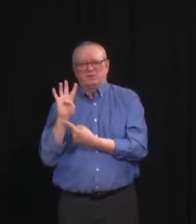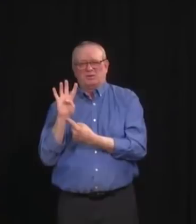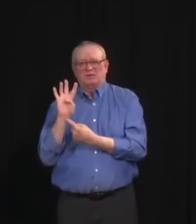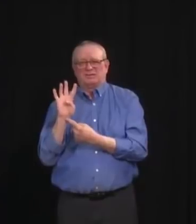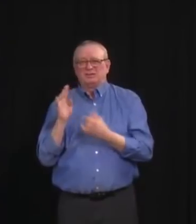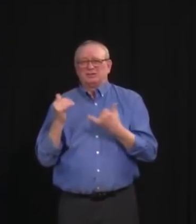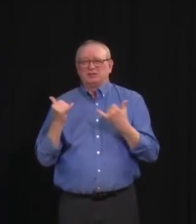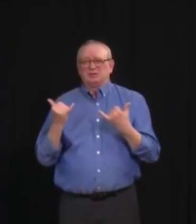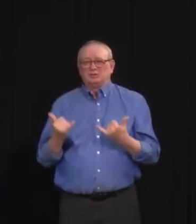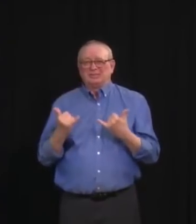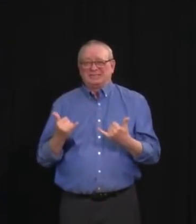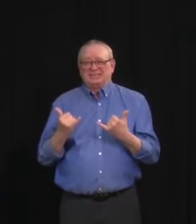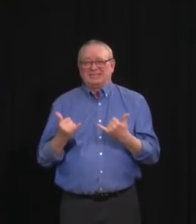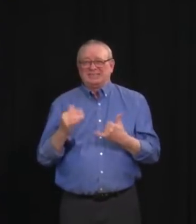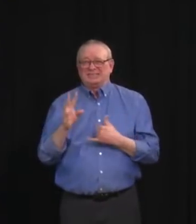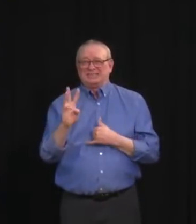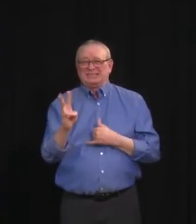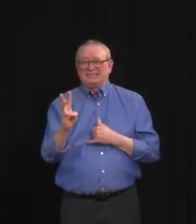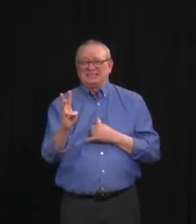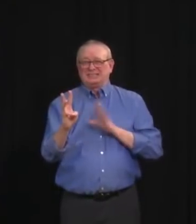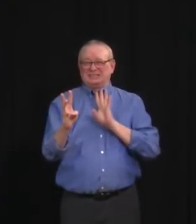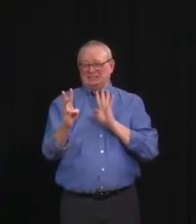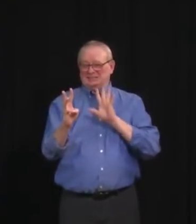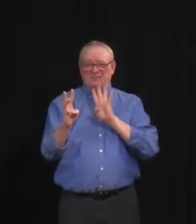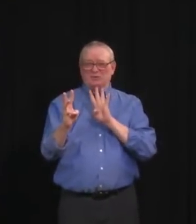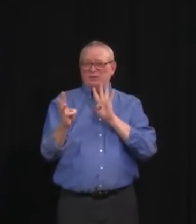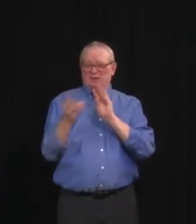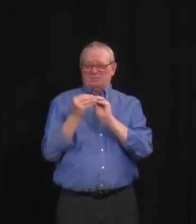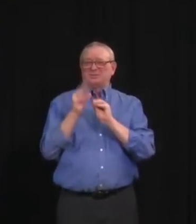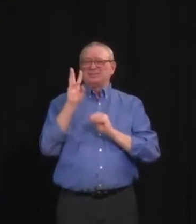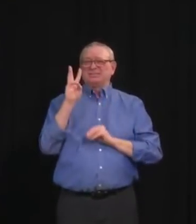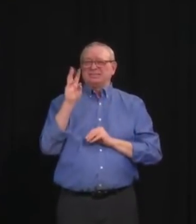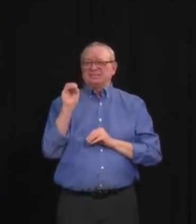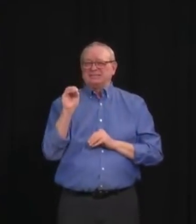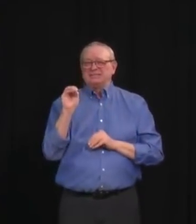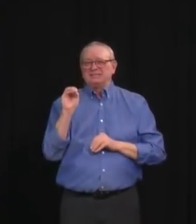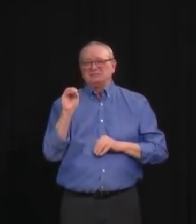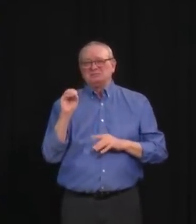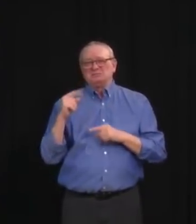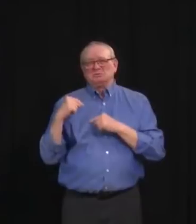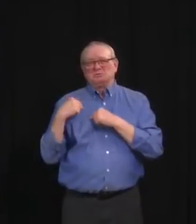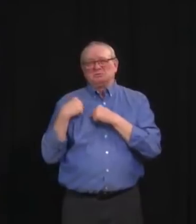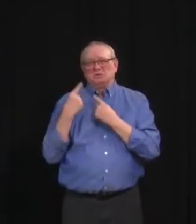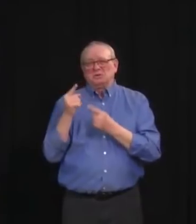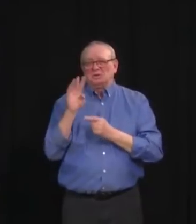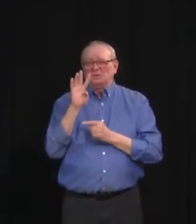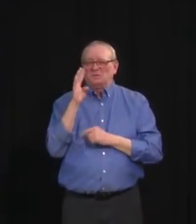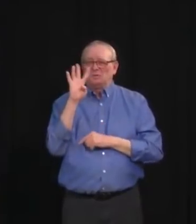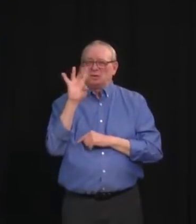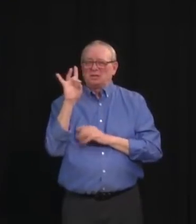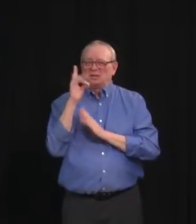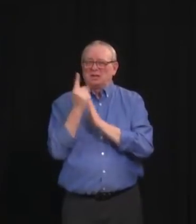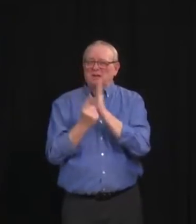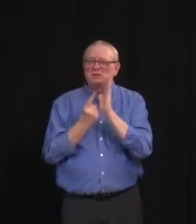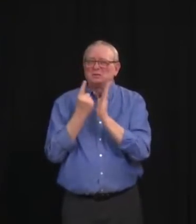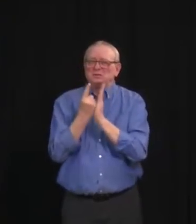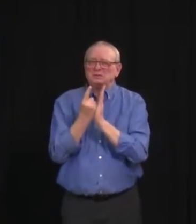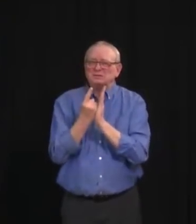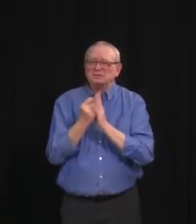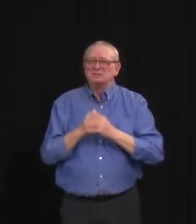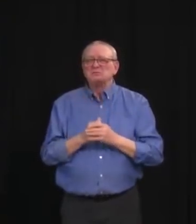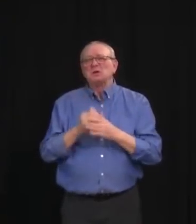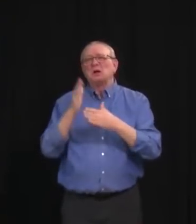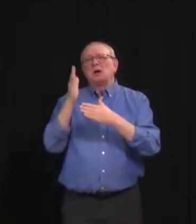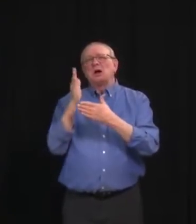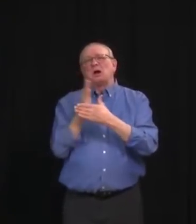of 60 over 48 hours. We are still seeing an average of about 20 to 30 a day, but unfortunately sometimes because that reporting